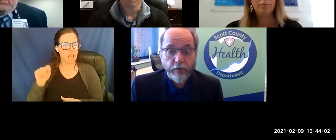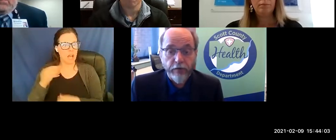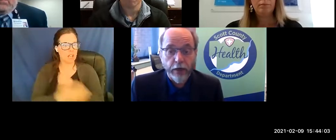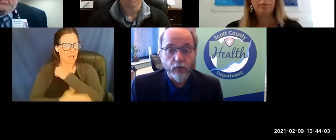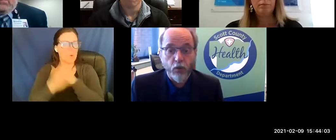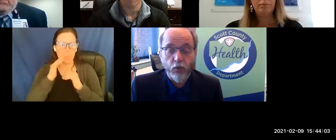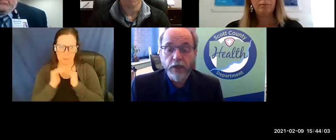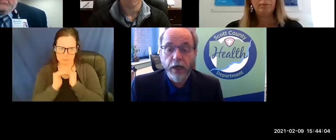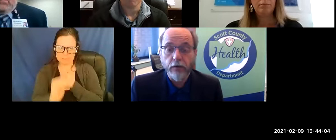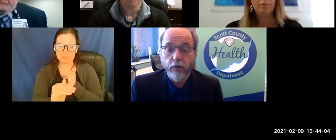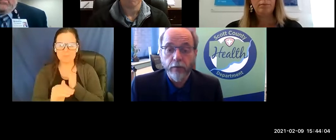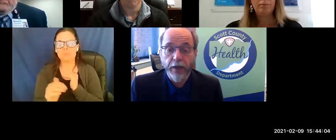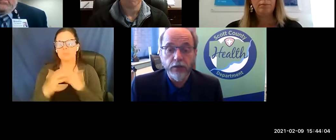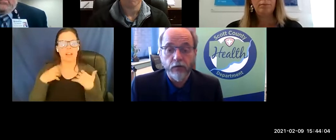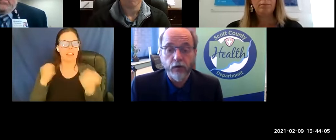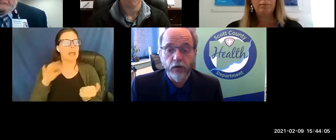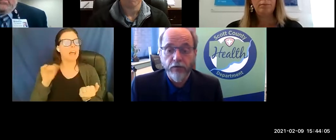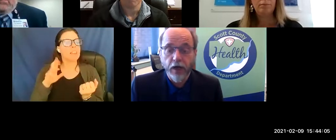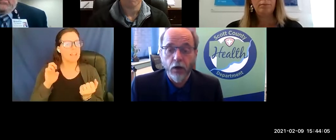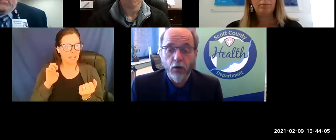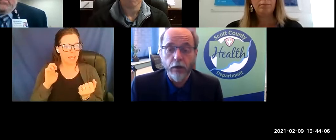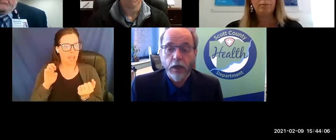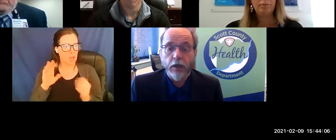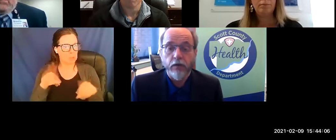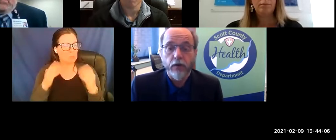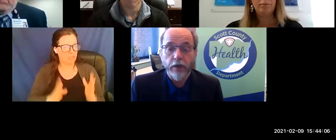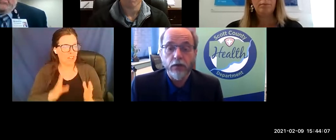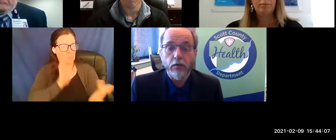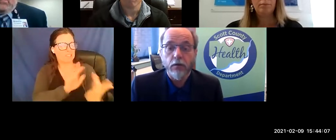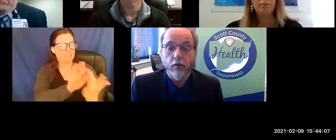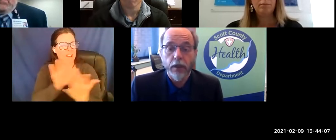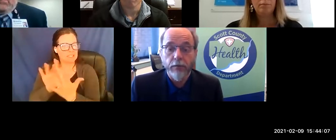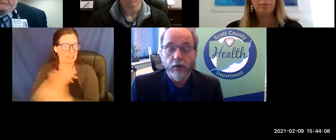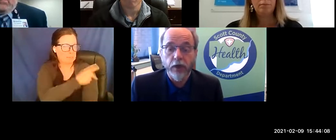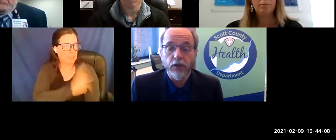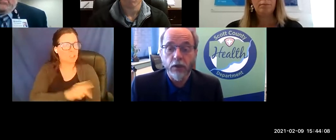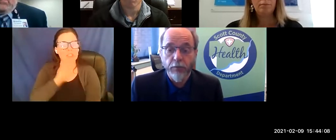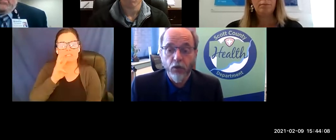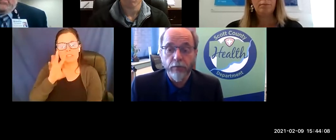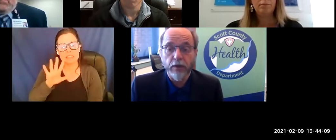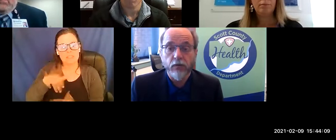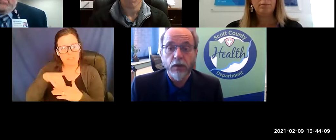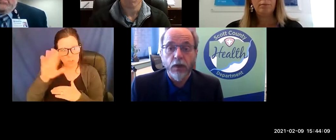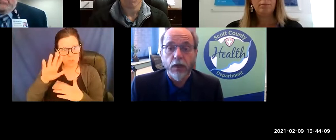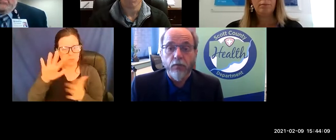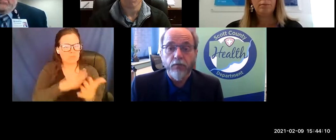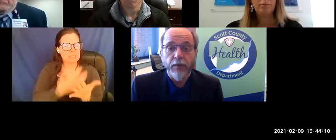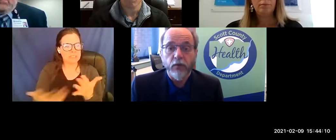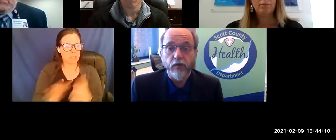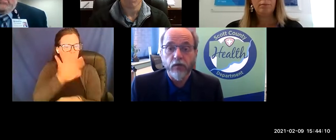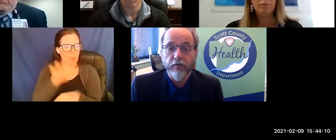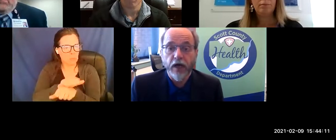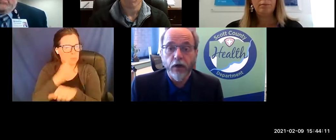Healthcare providers will reach out to their patients 65 and older to schedule immunization appointments.